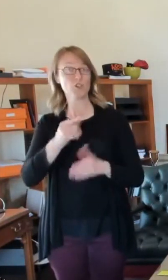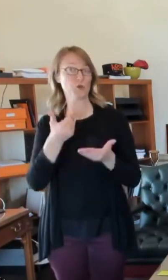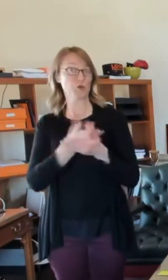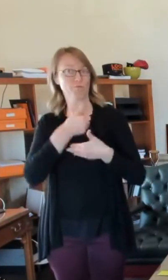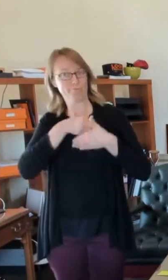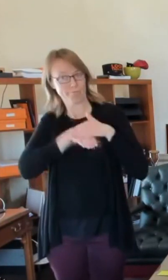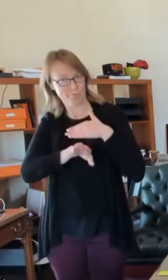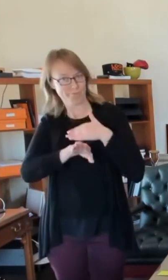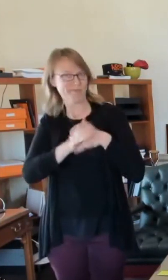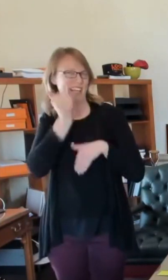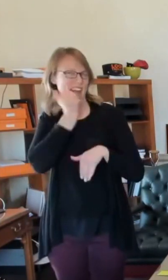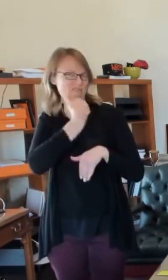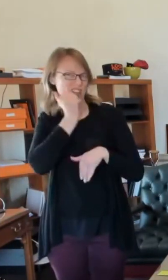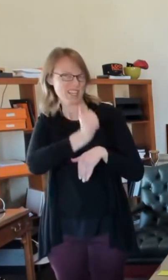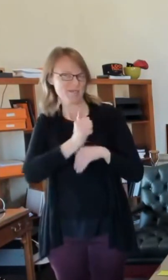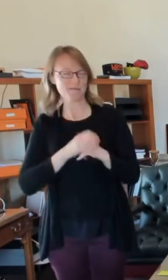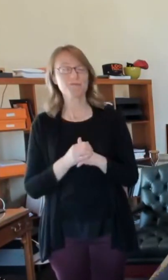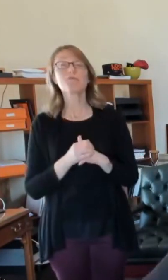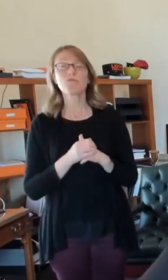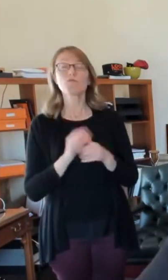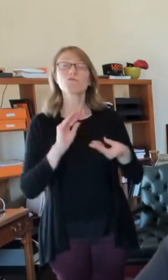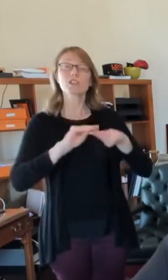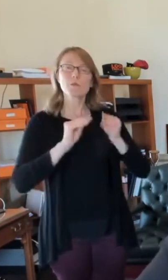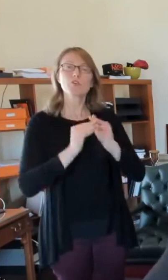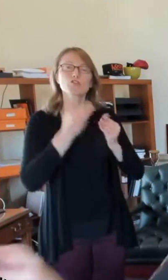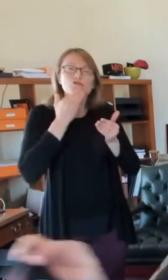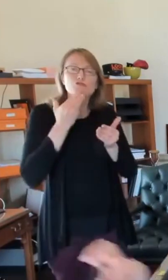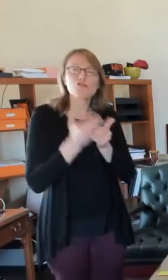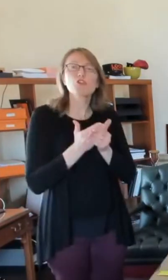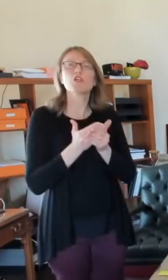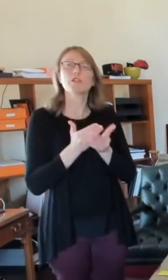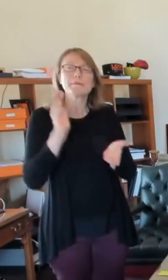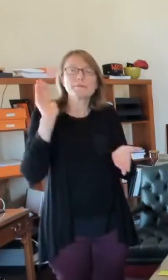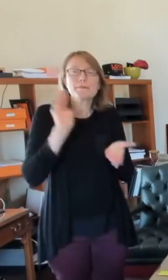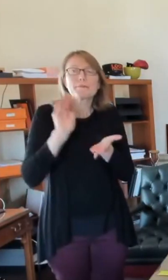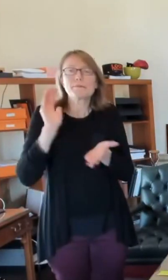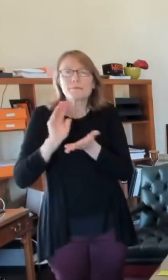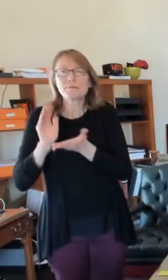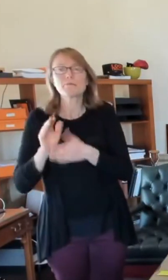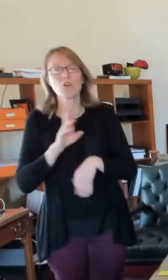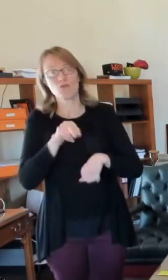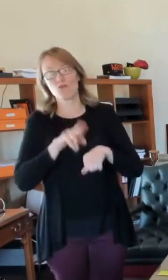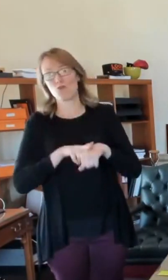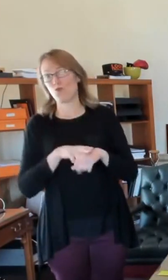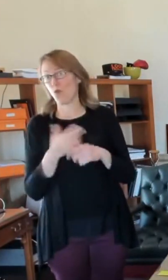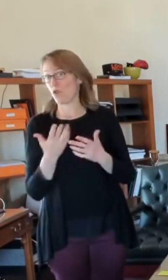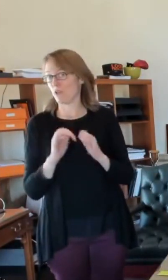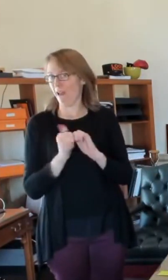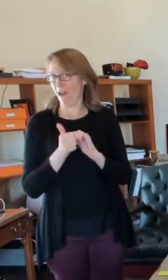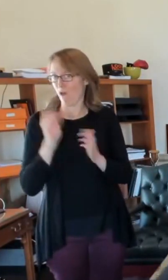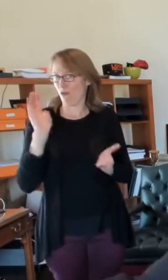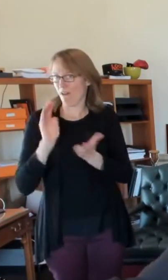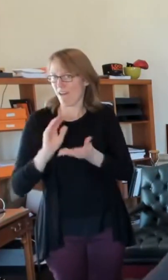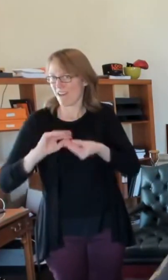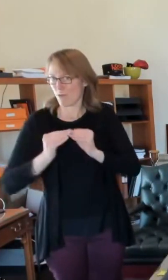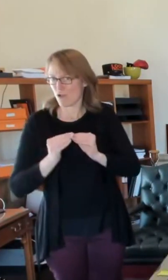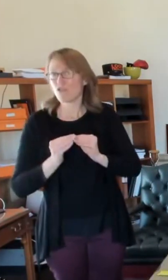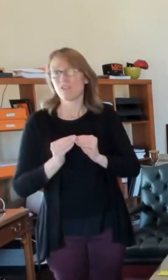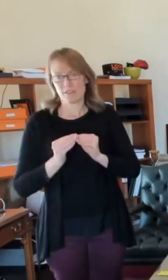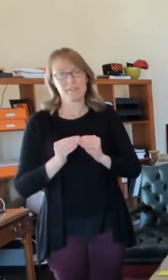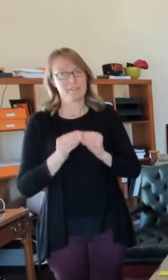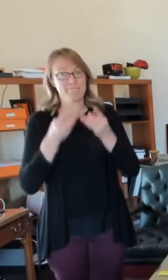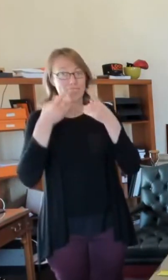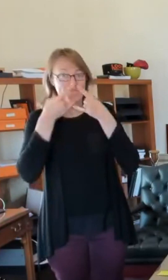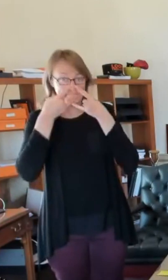numbers attributable to, of course, the mitigation factors that we've done, which is mask wearing,